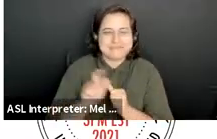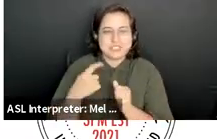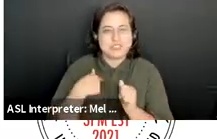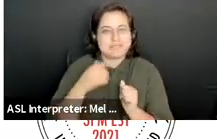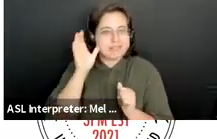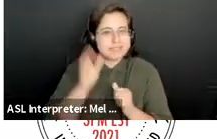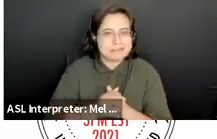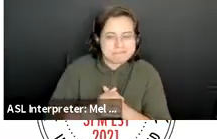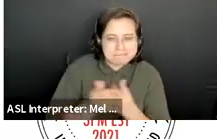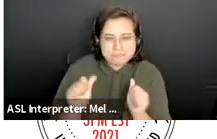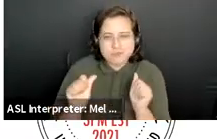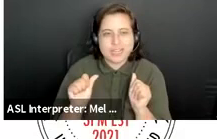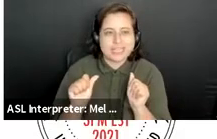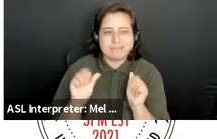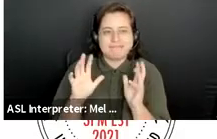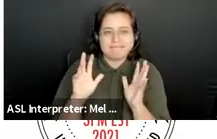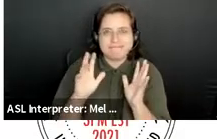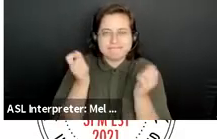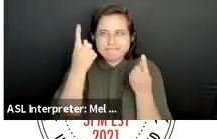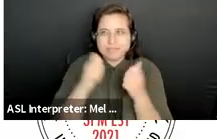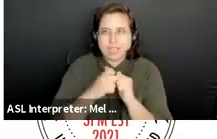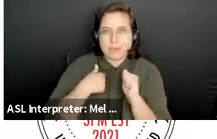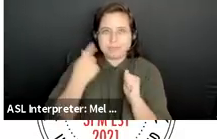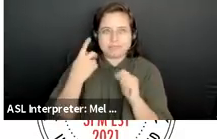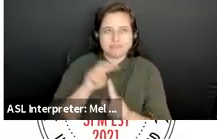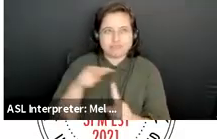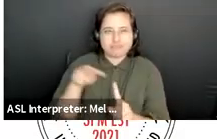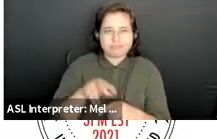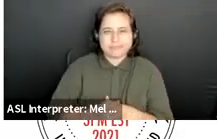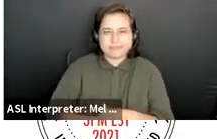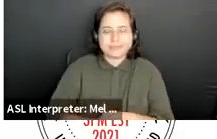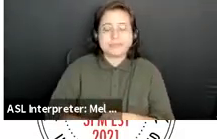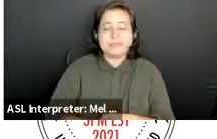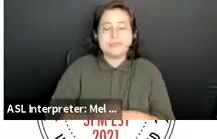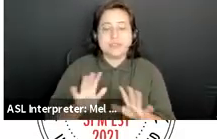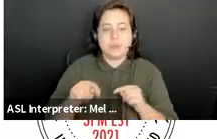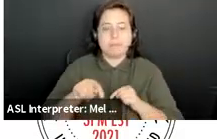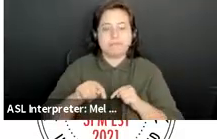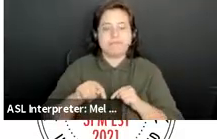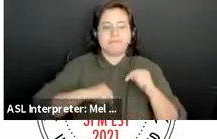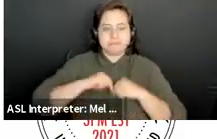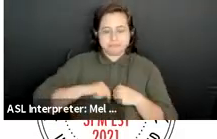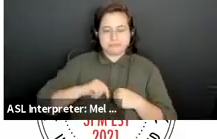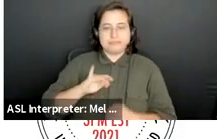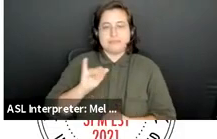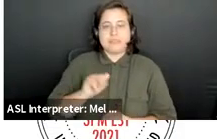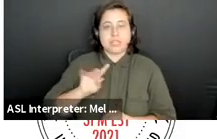about listening and trying to kind of wrap your head around how I'm thinking about it. So working backwards from the January 8th entry